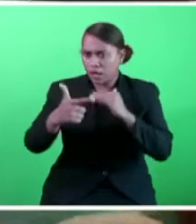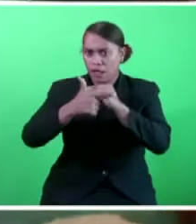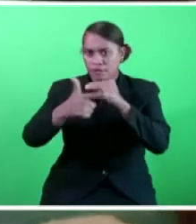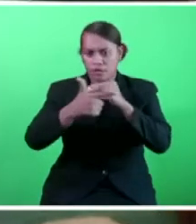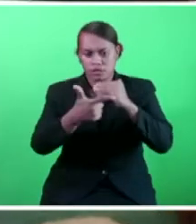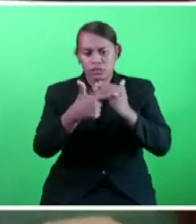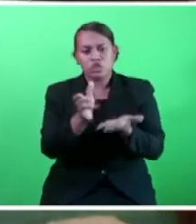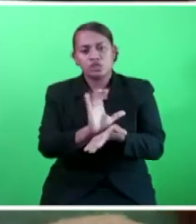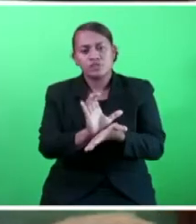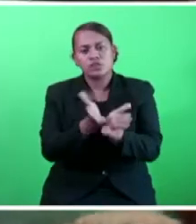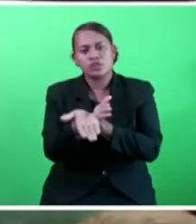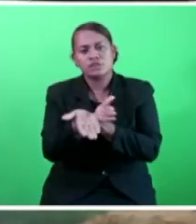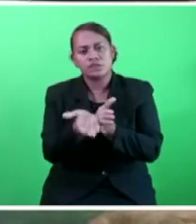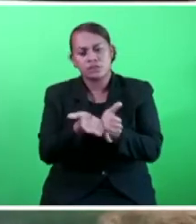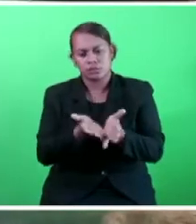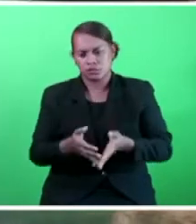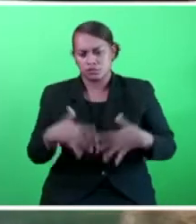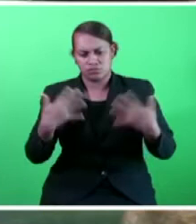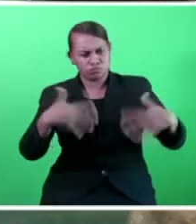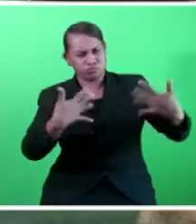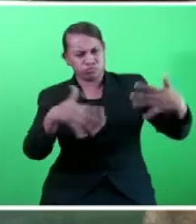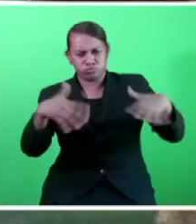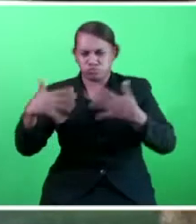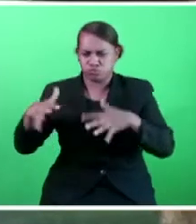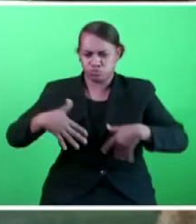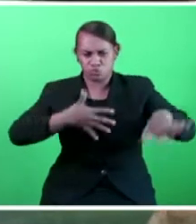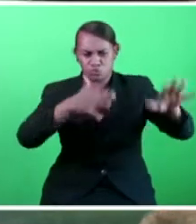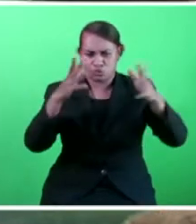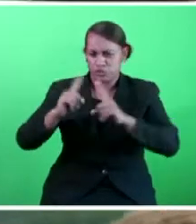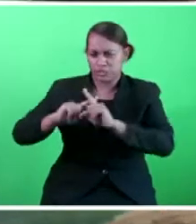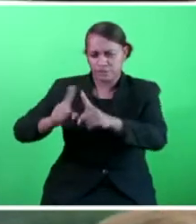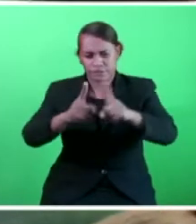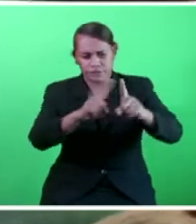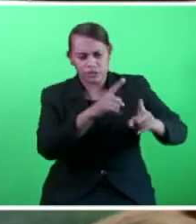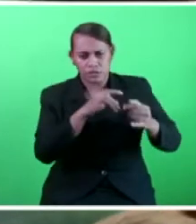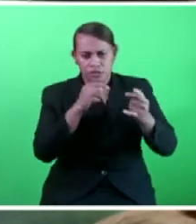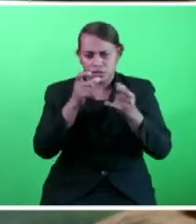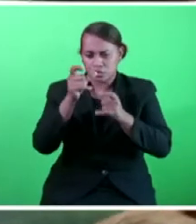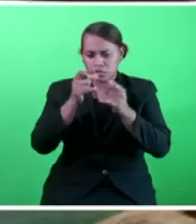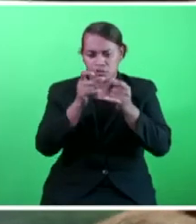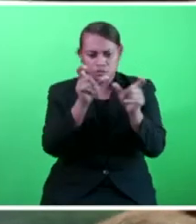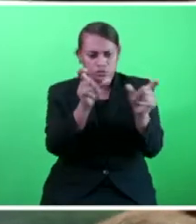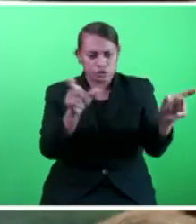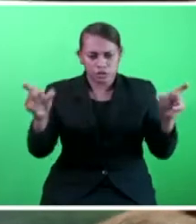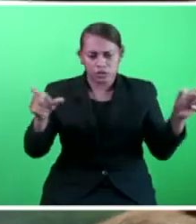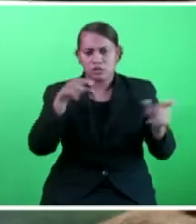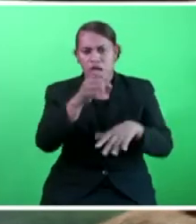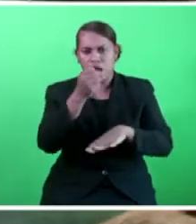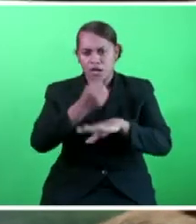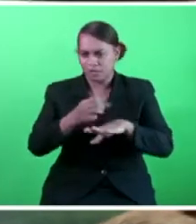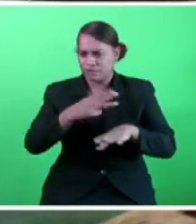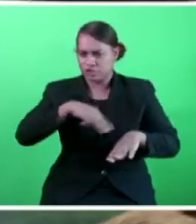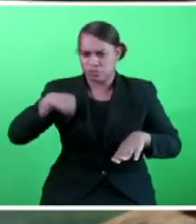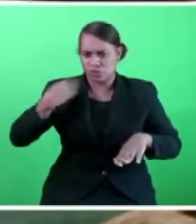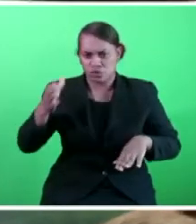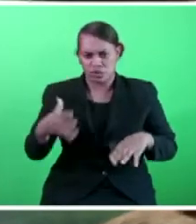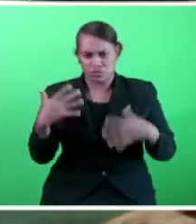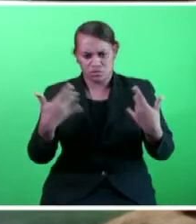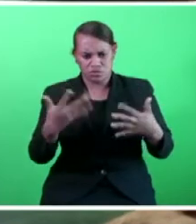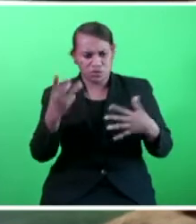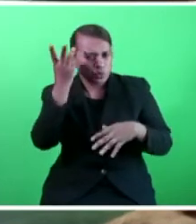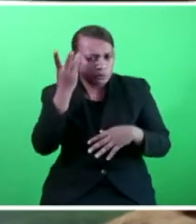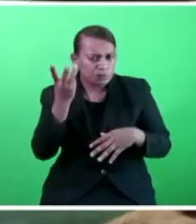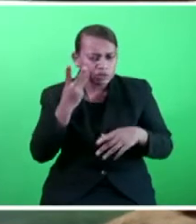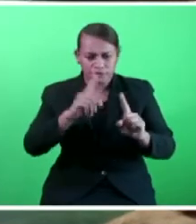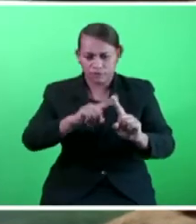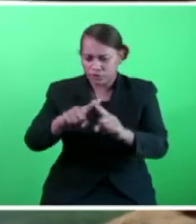across the civil service, and increased opportunities for advancement, in particular for women, with the recognition of the merit of individuals with different experience